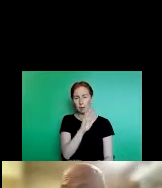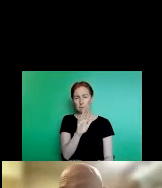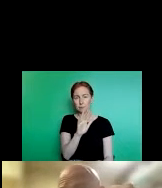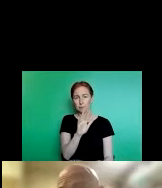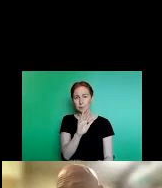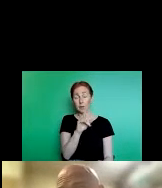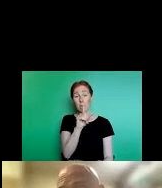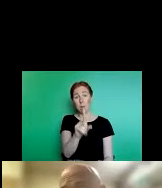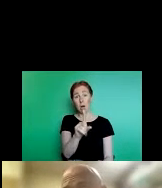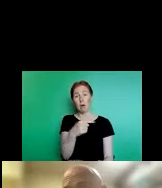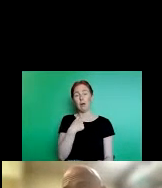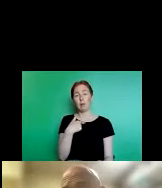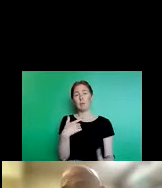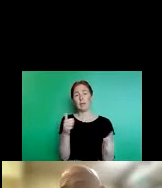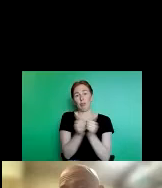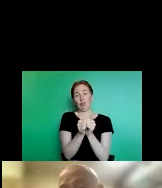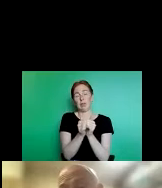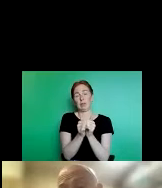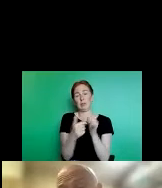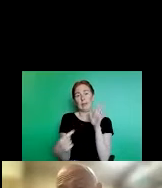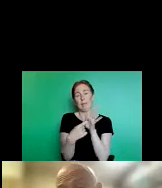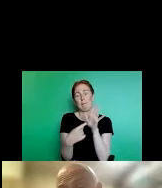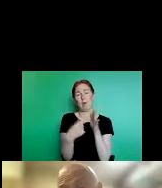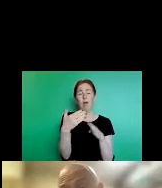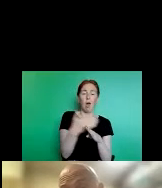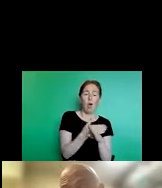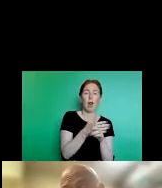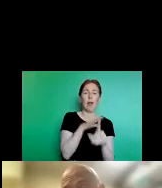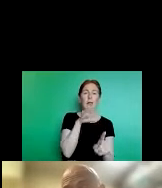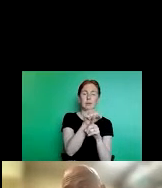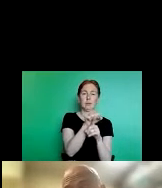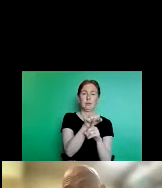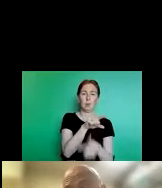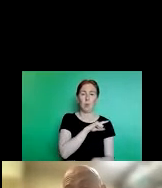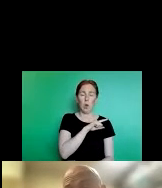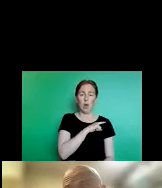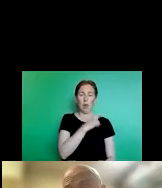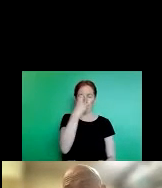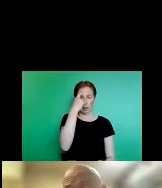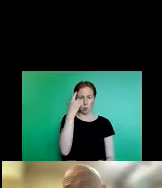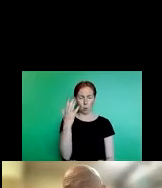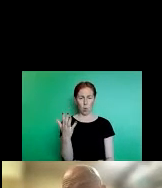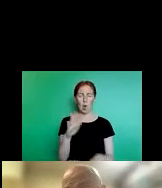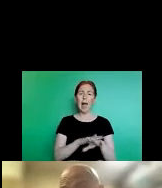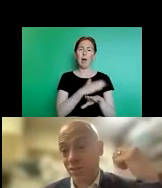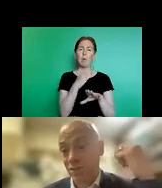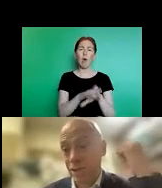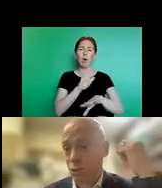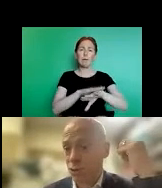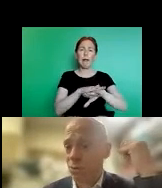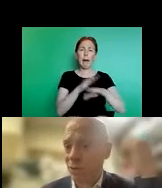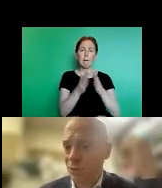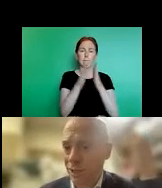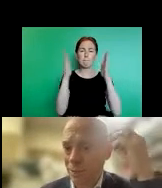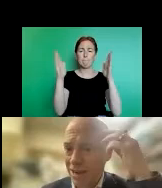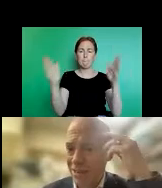I think establishing how long a window we have to be able to intervene is really